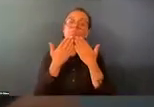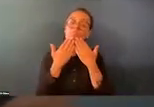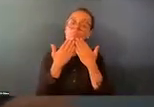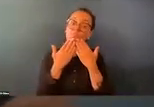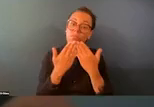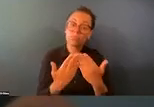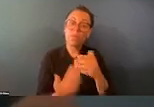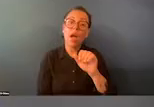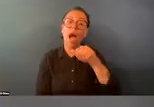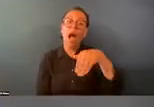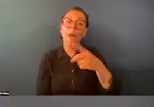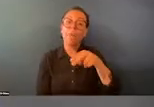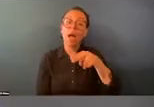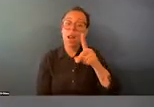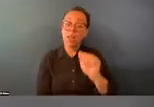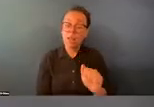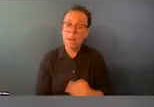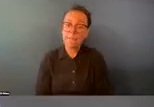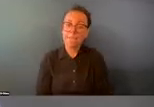Thank you, Amanda.